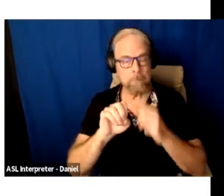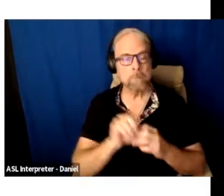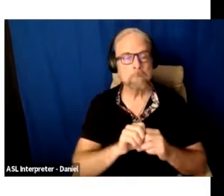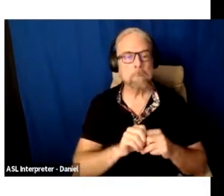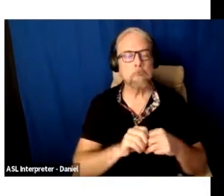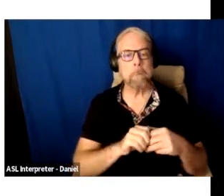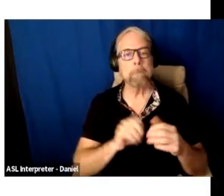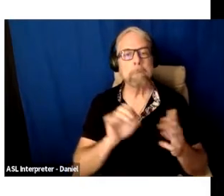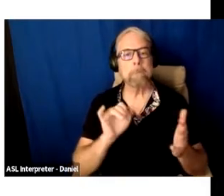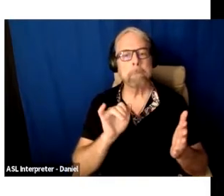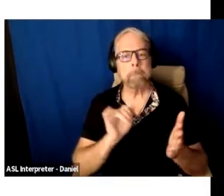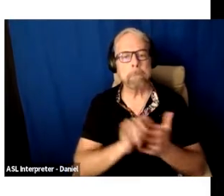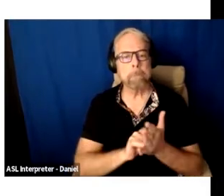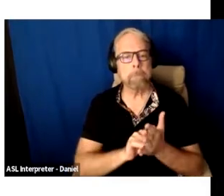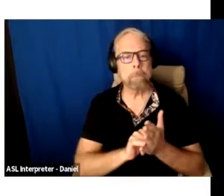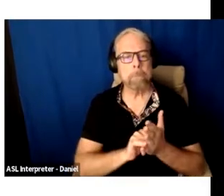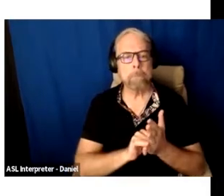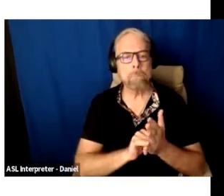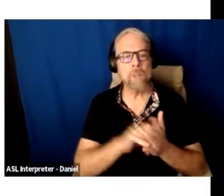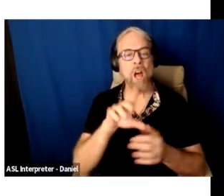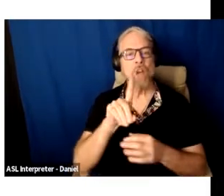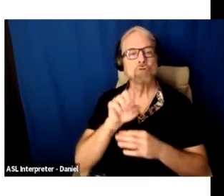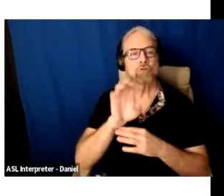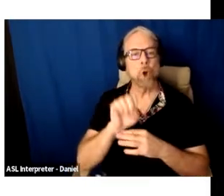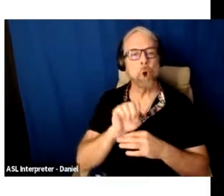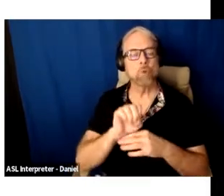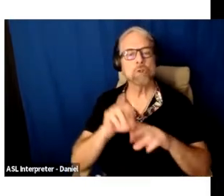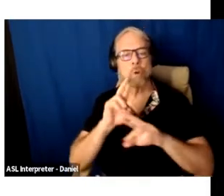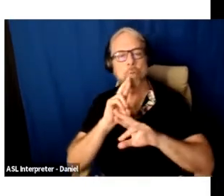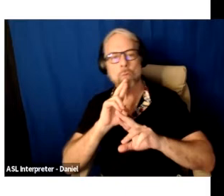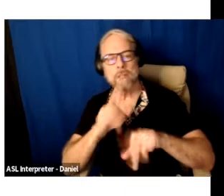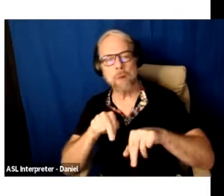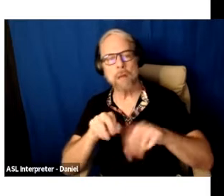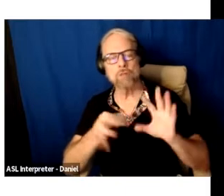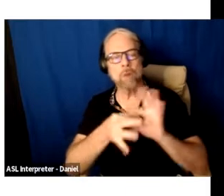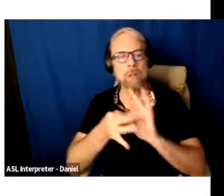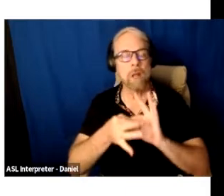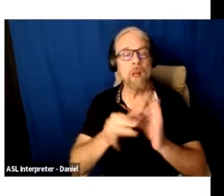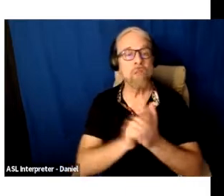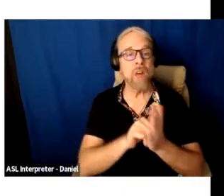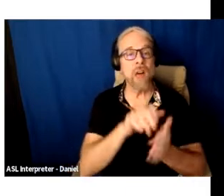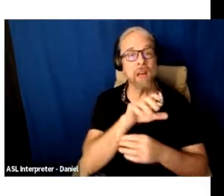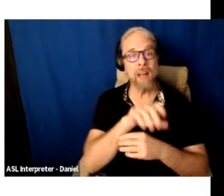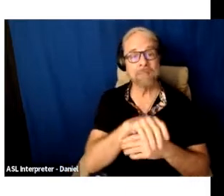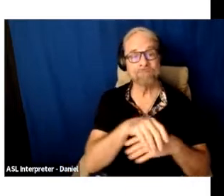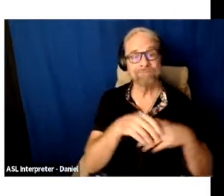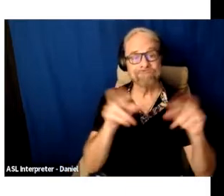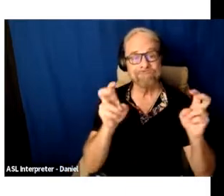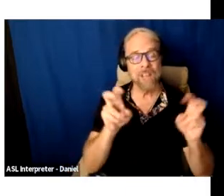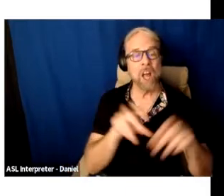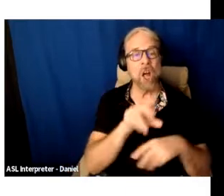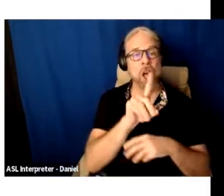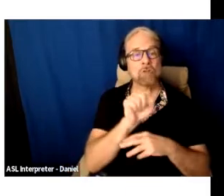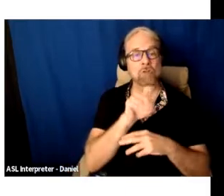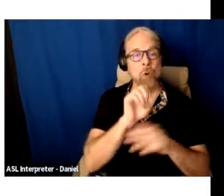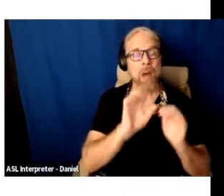was the dose-response relationship. And that's what you see on the left. As the dose of health or